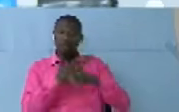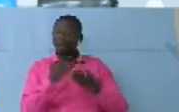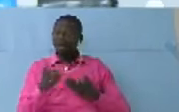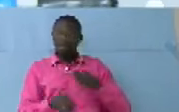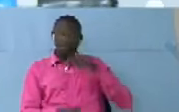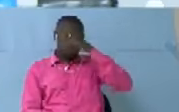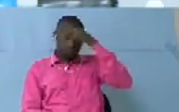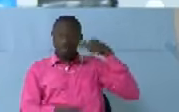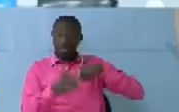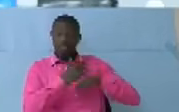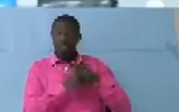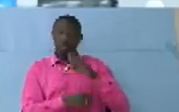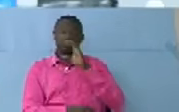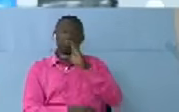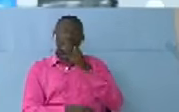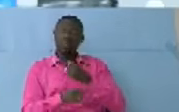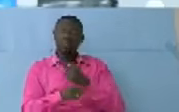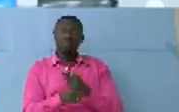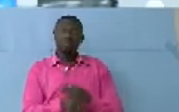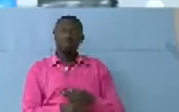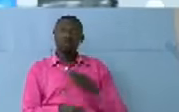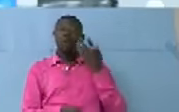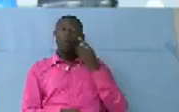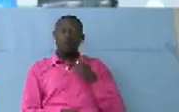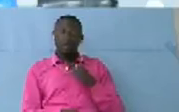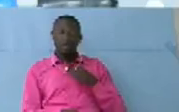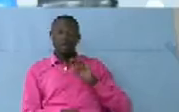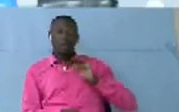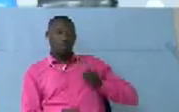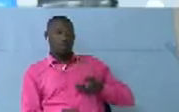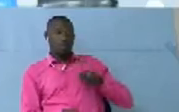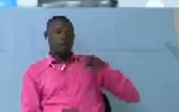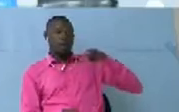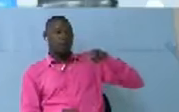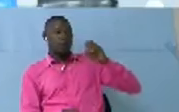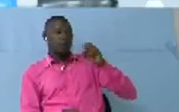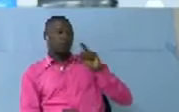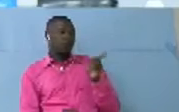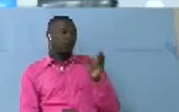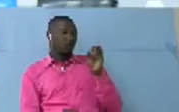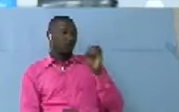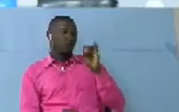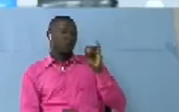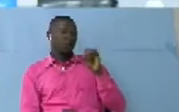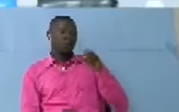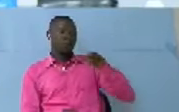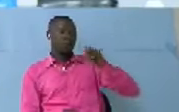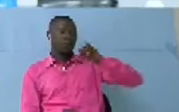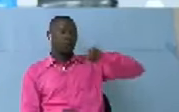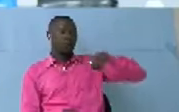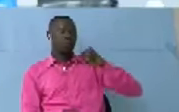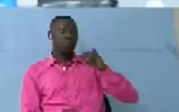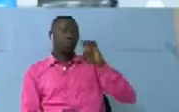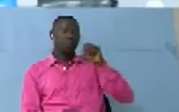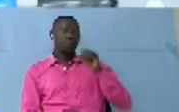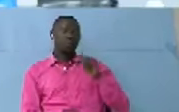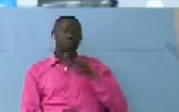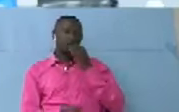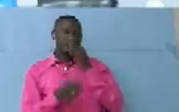So that was when Nagonjai responded or talked back to them.